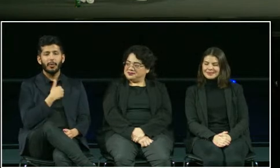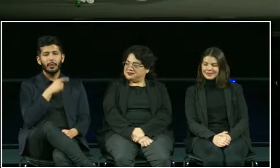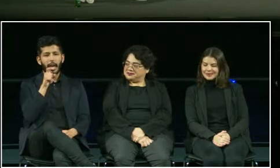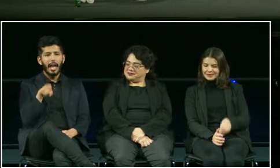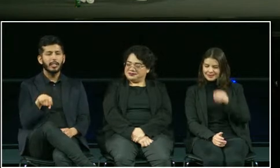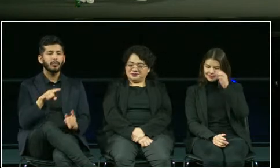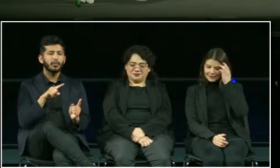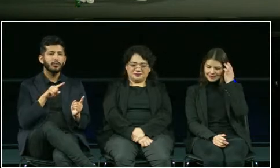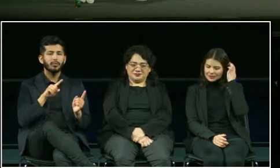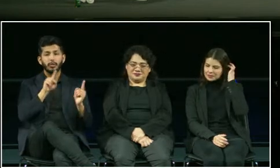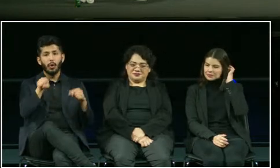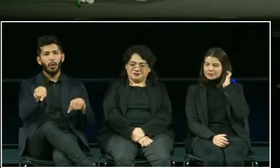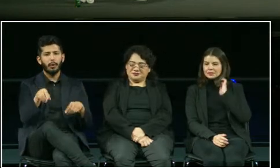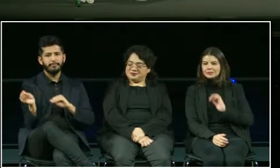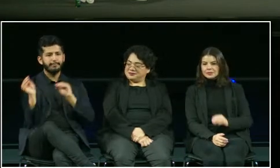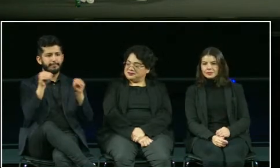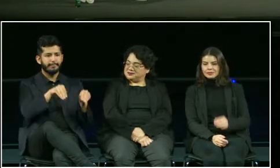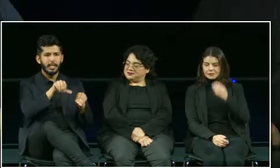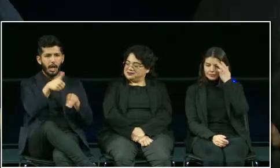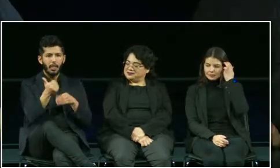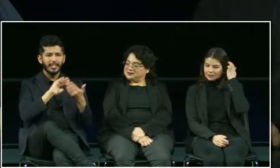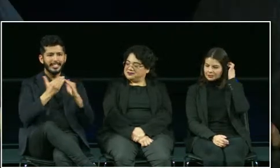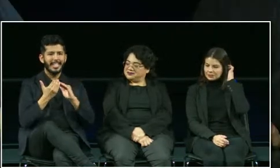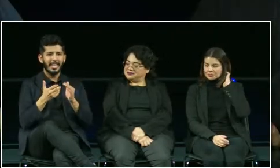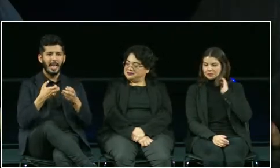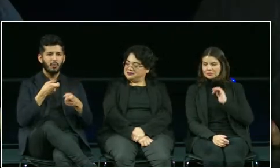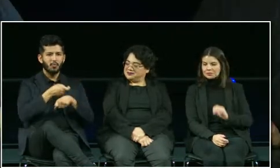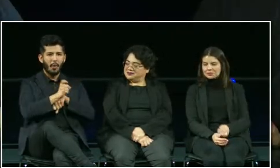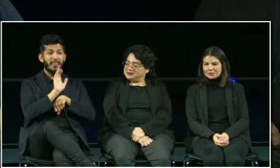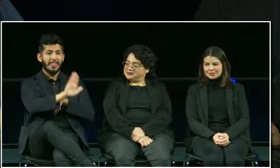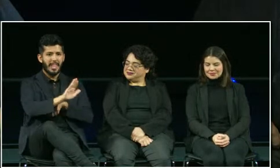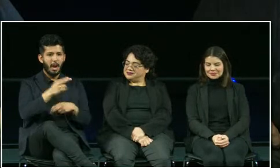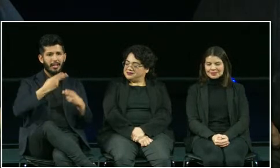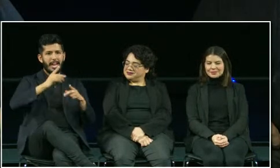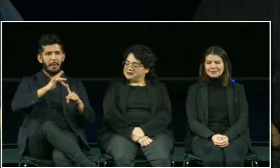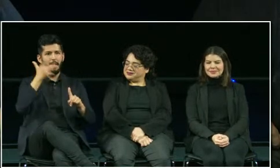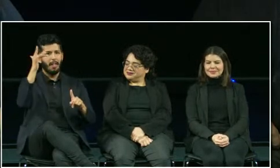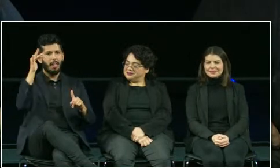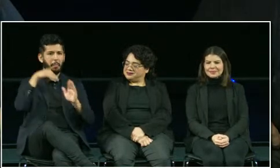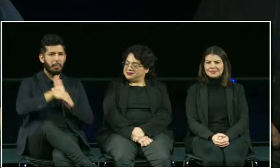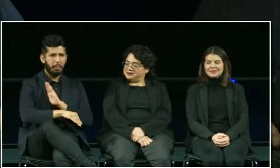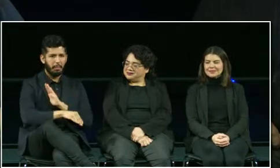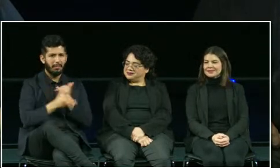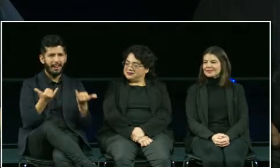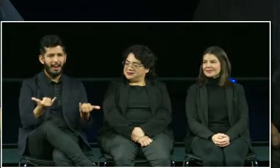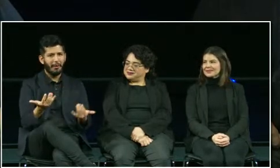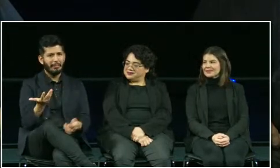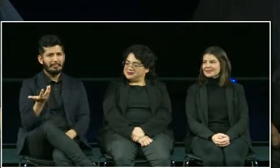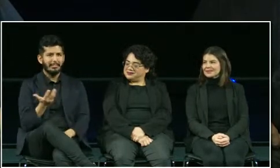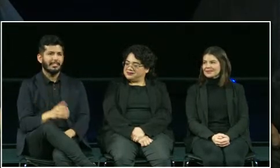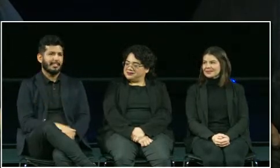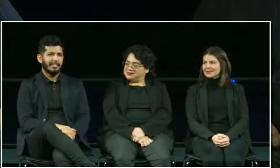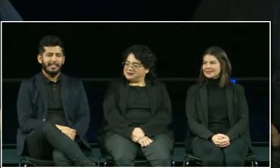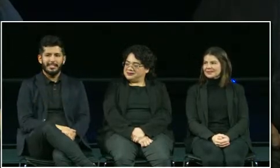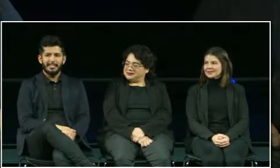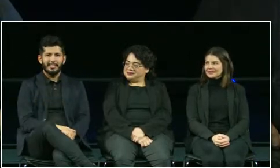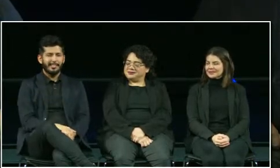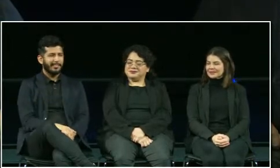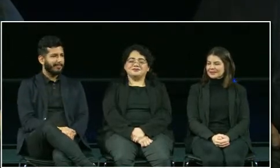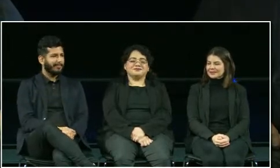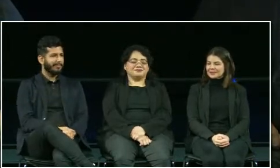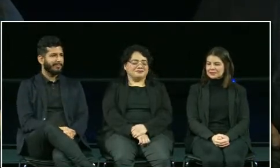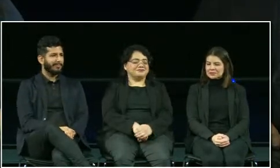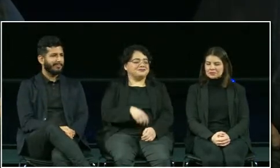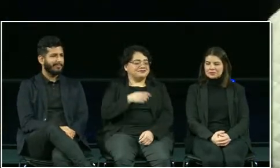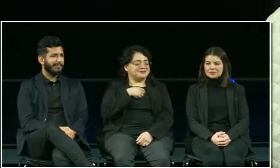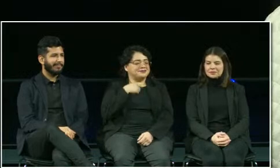another city and ruin their reputation, which we hope. Yeah, I did wonder about the